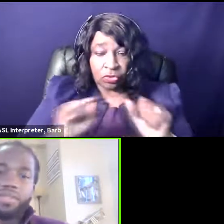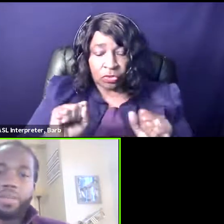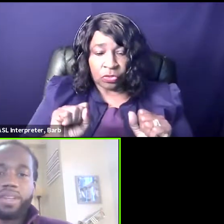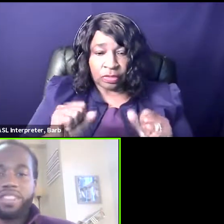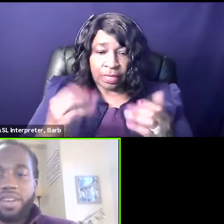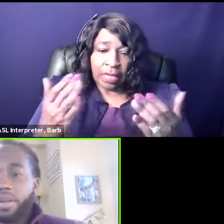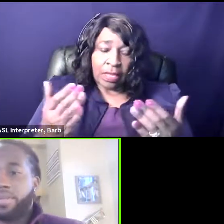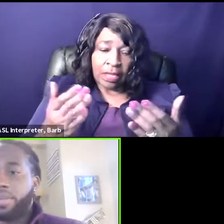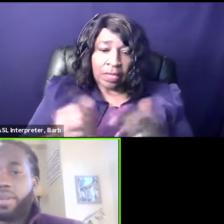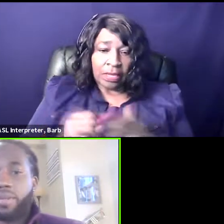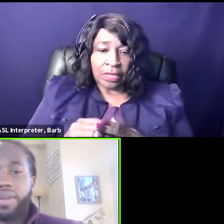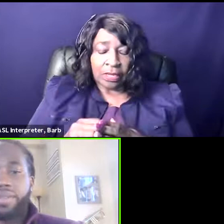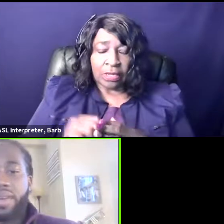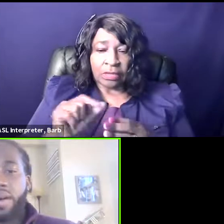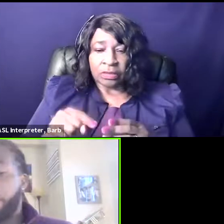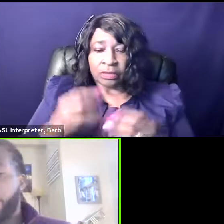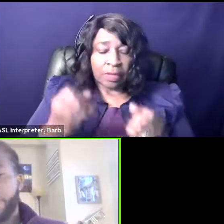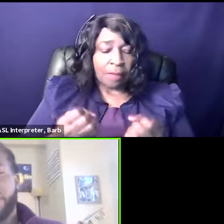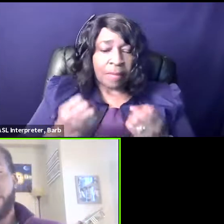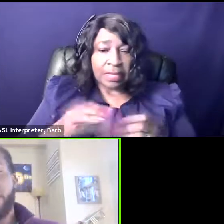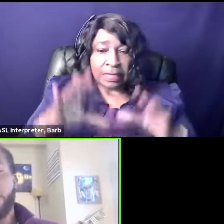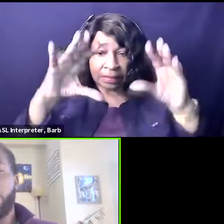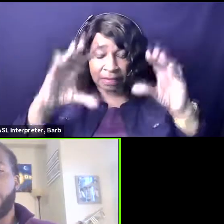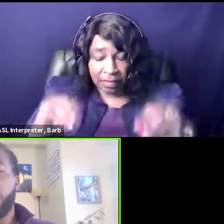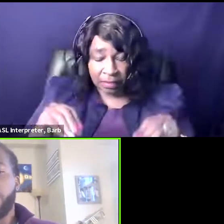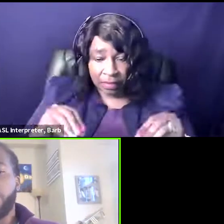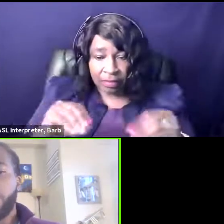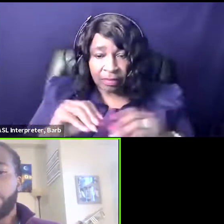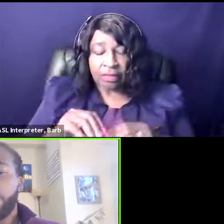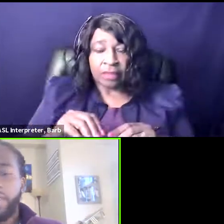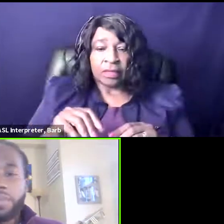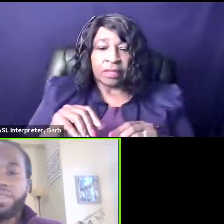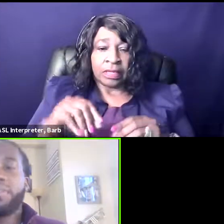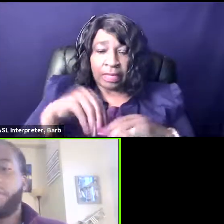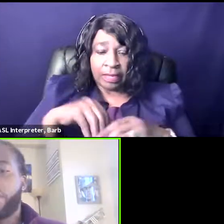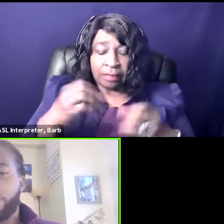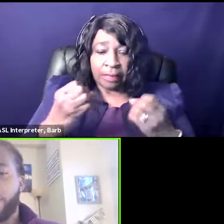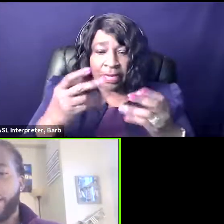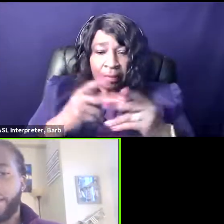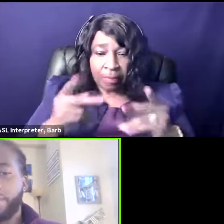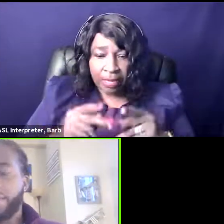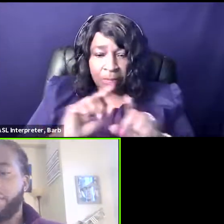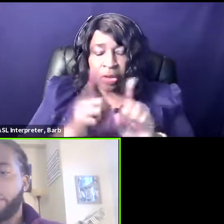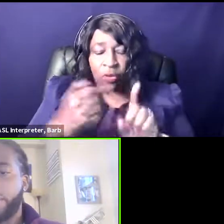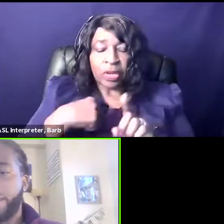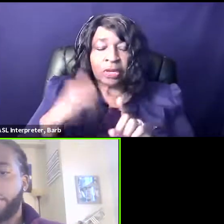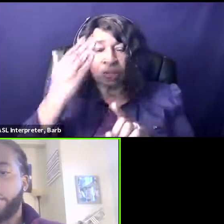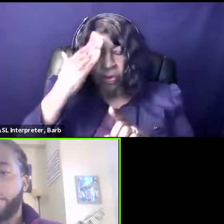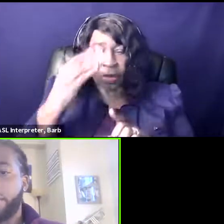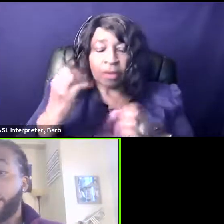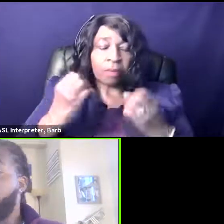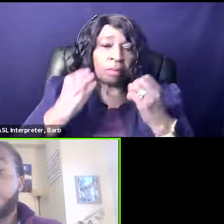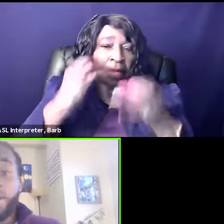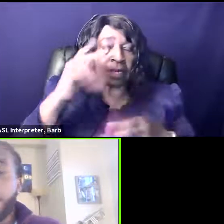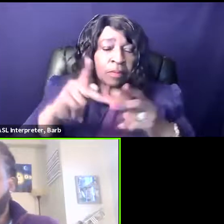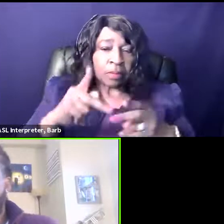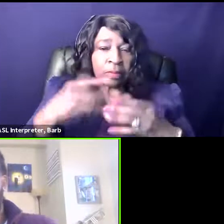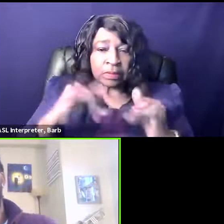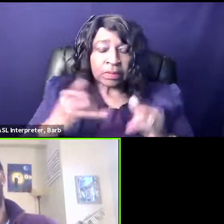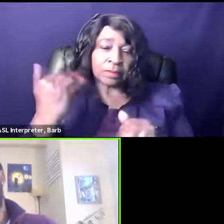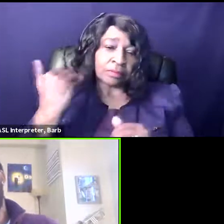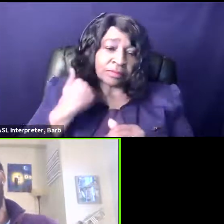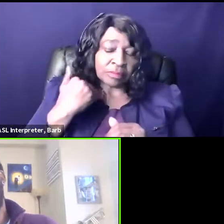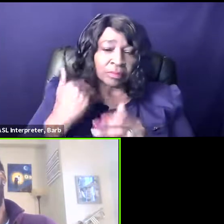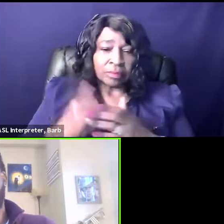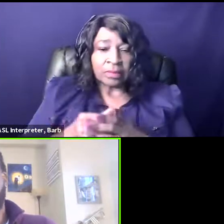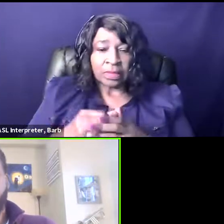Utilities have suspended shutoffs in many ways, or in many places, but we know that many families haven't recovered economically from this pandemic, right? And perhaps won't